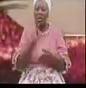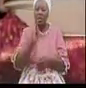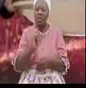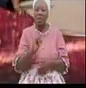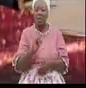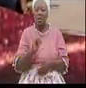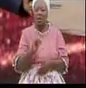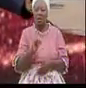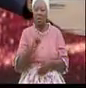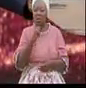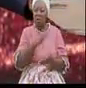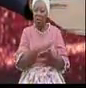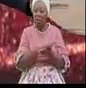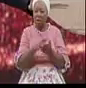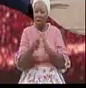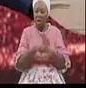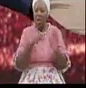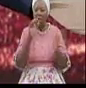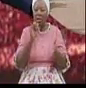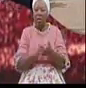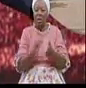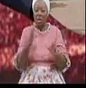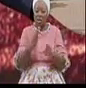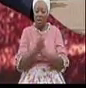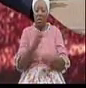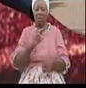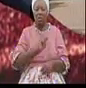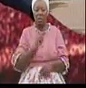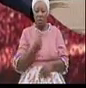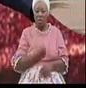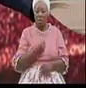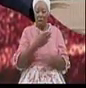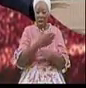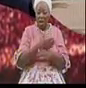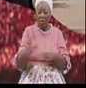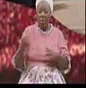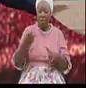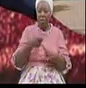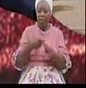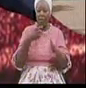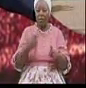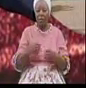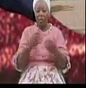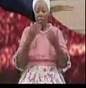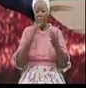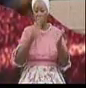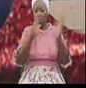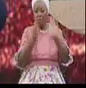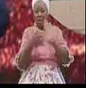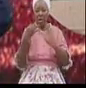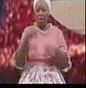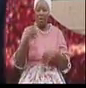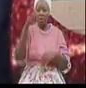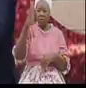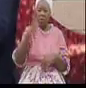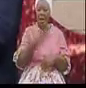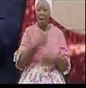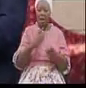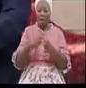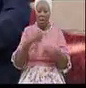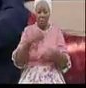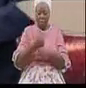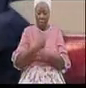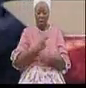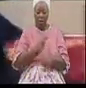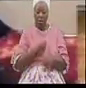uncleanness that takes us away from the presence of God and makes us to